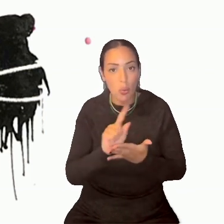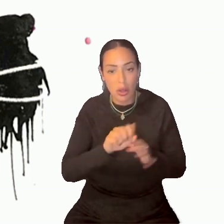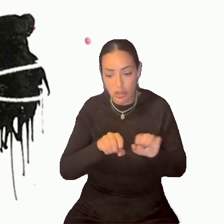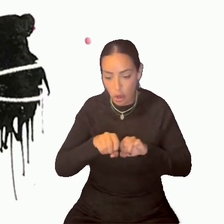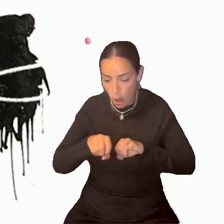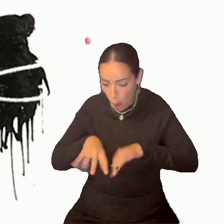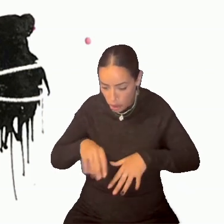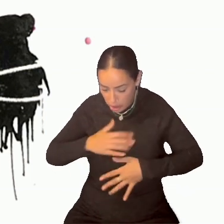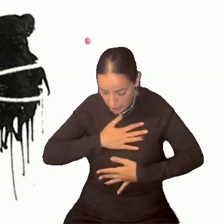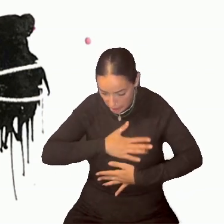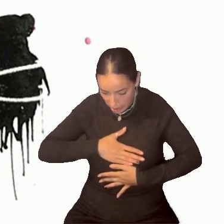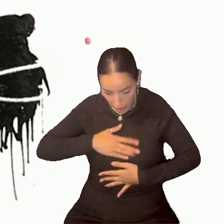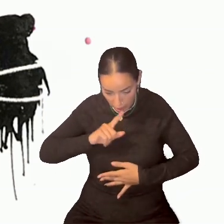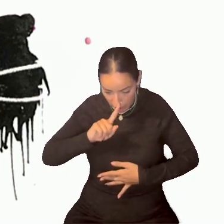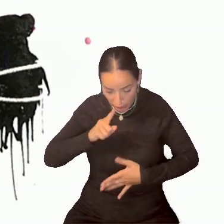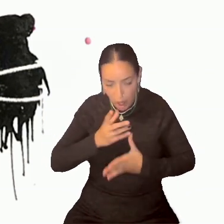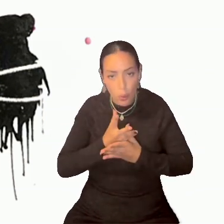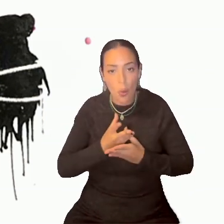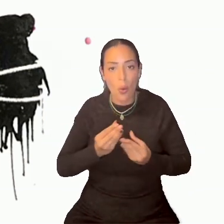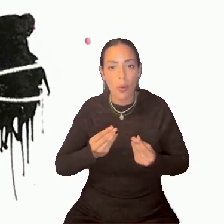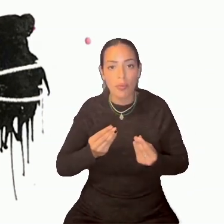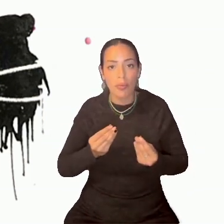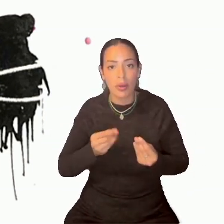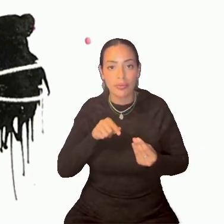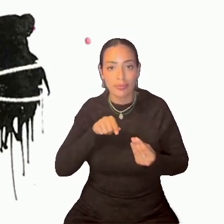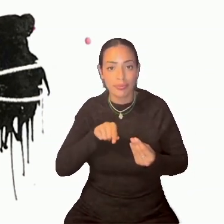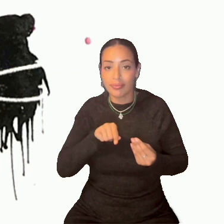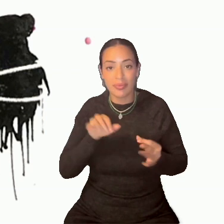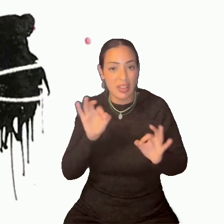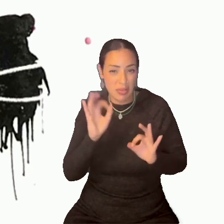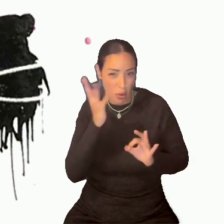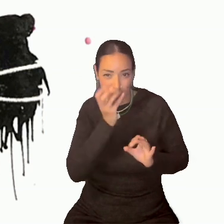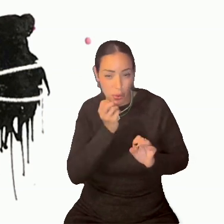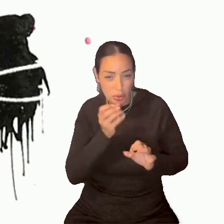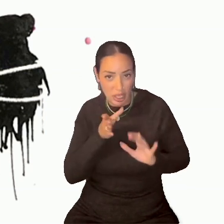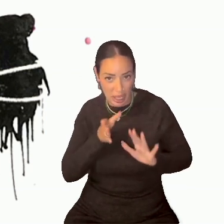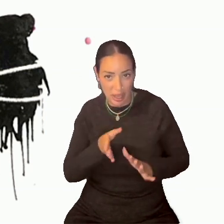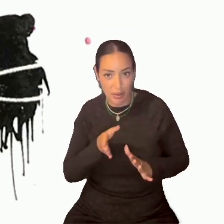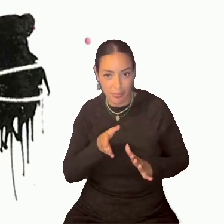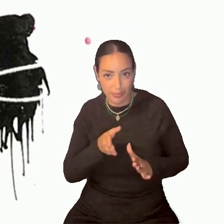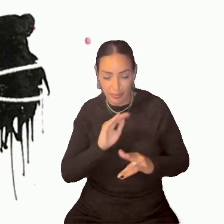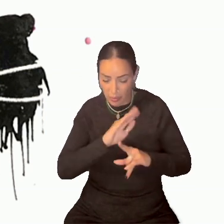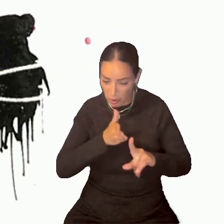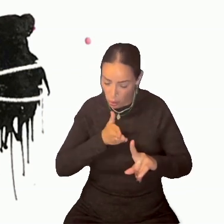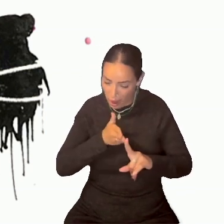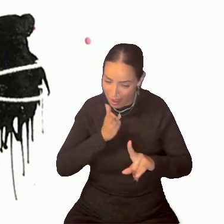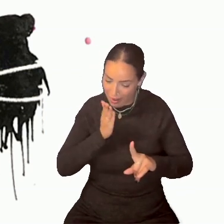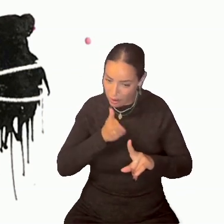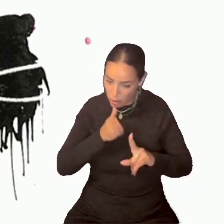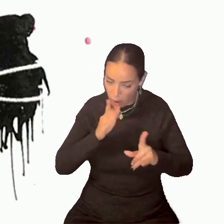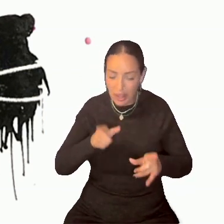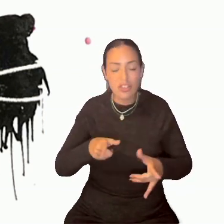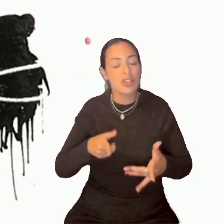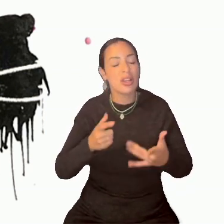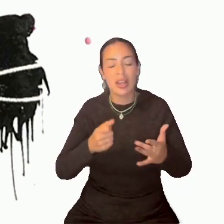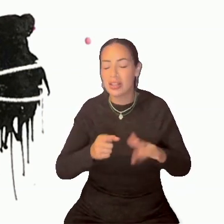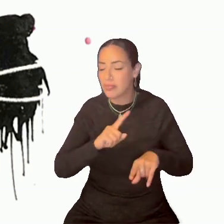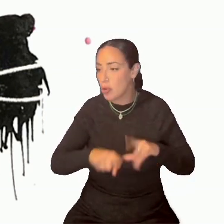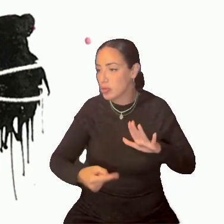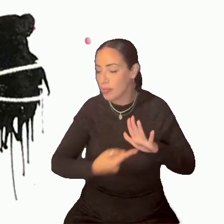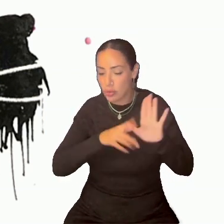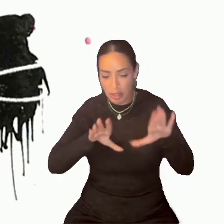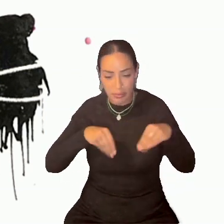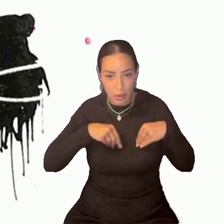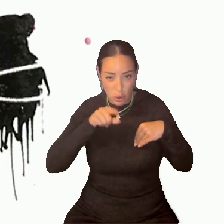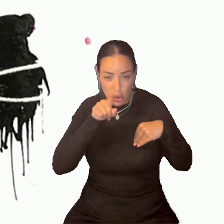be restored. There is no beauty here, inside this central fact. Acknowledgement is everything. You're in pain. It can't